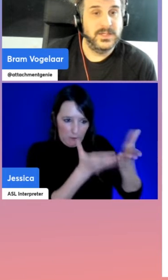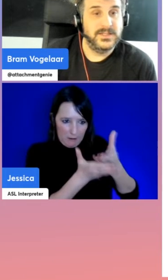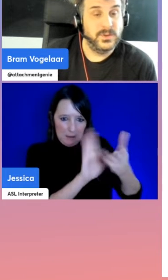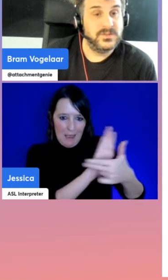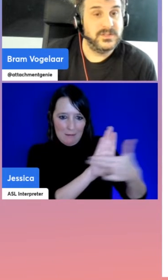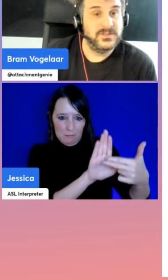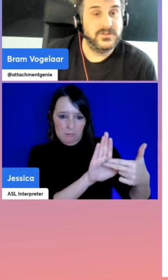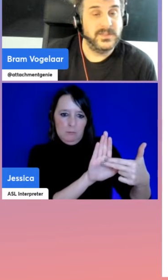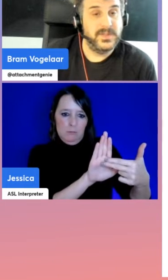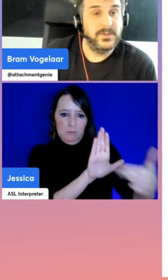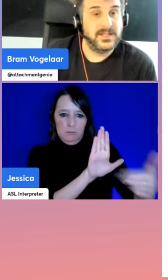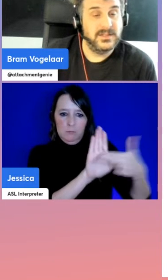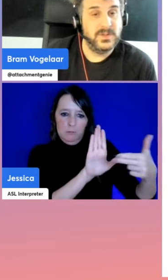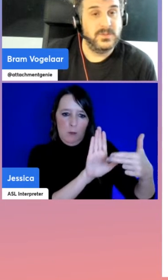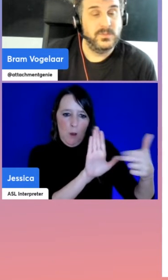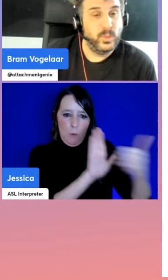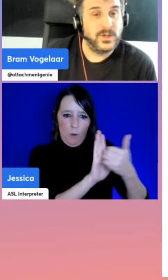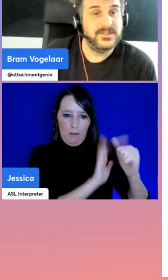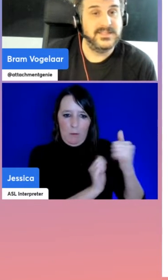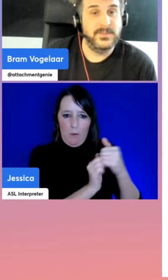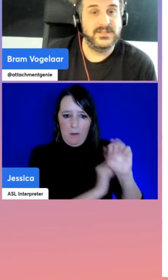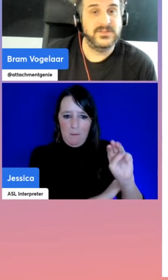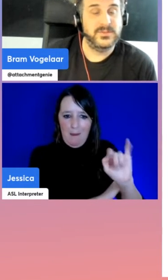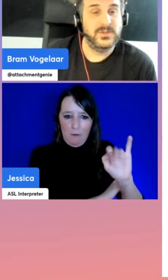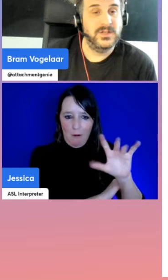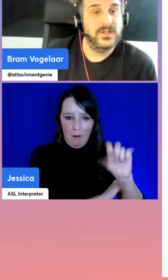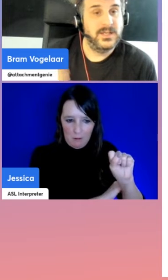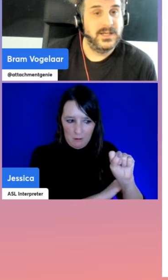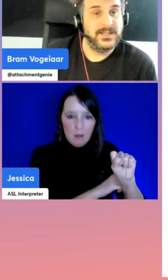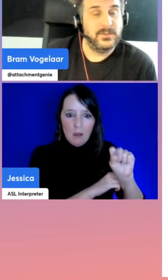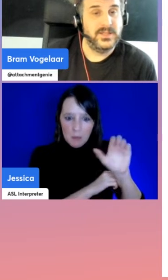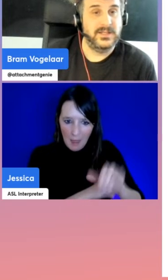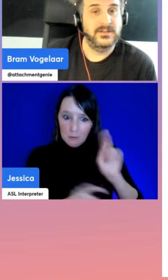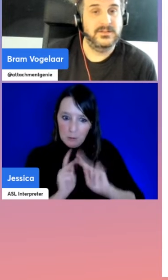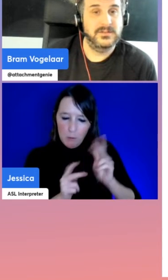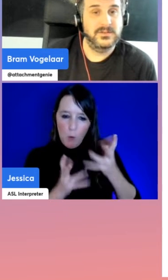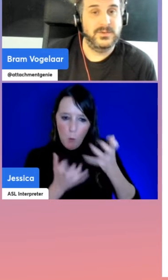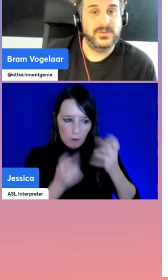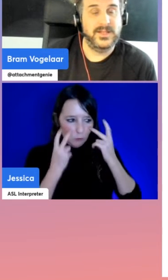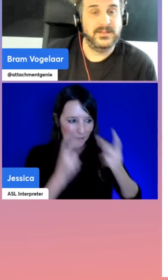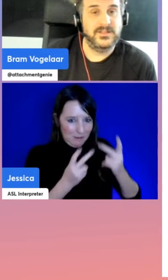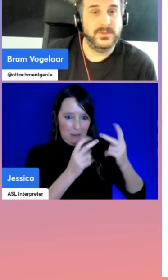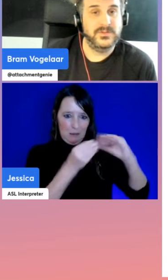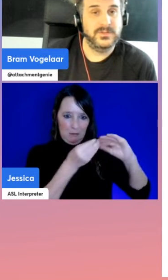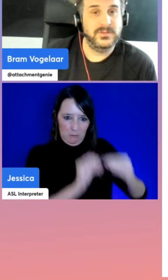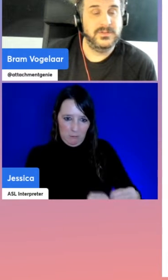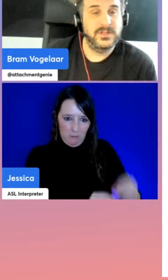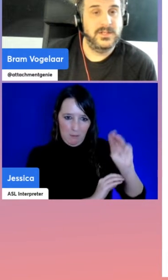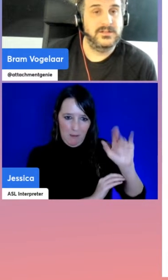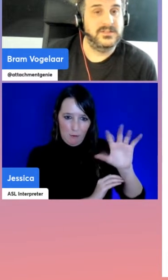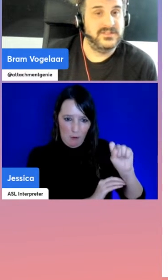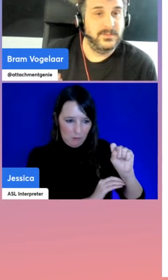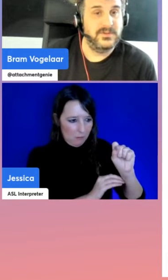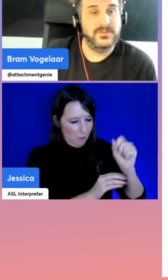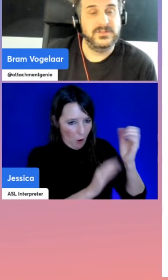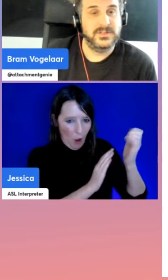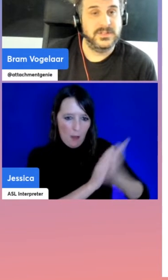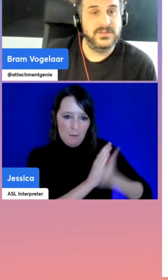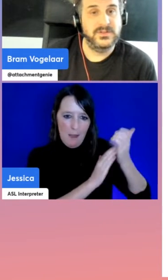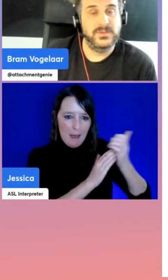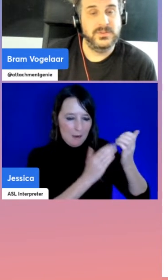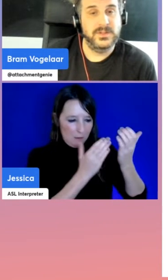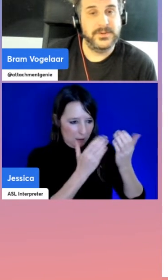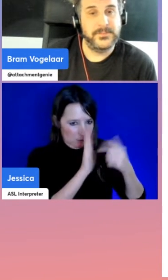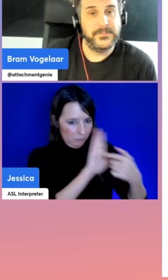So those are the servers that people actually want to see metrics for, and then we can automatically expose those. There's a similar